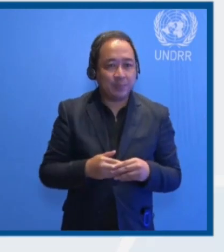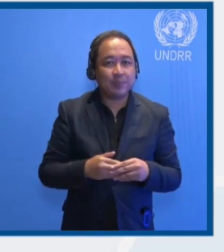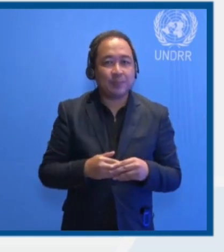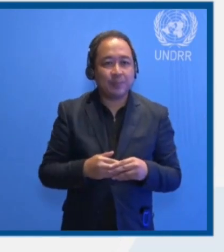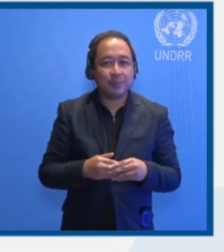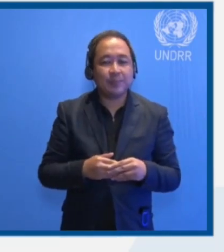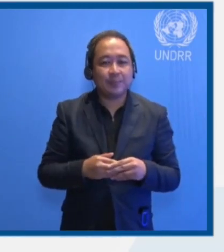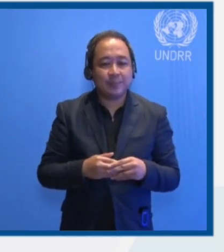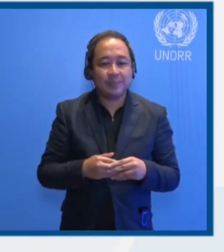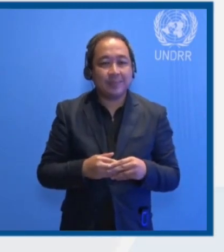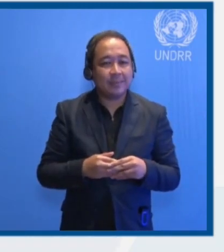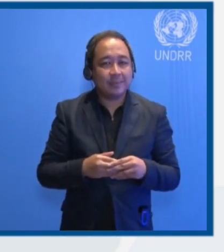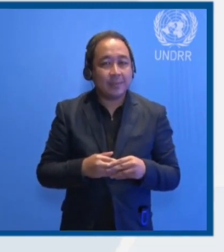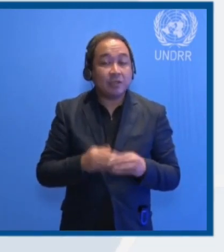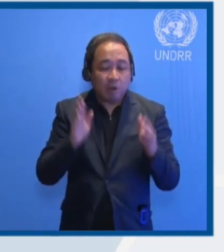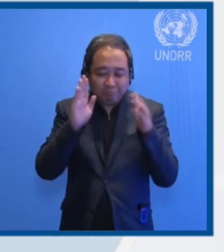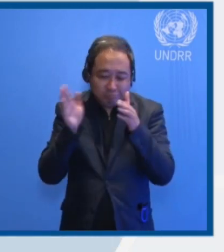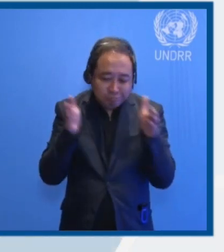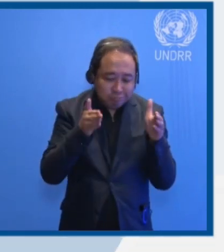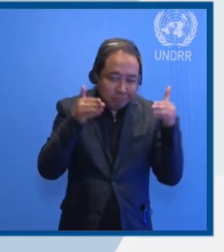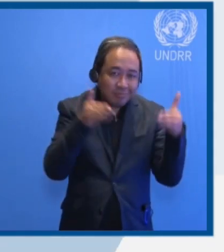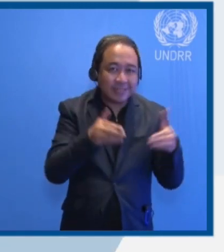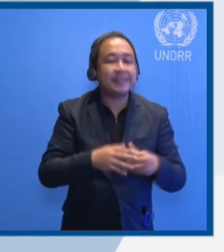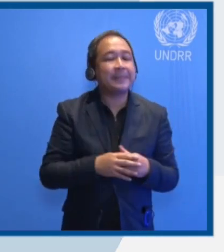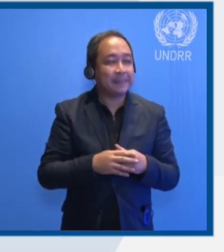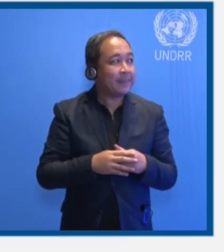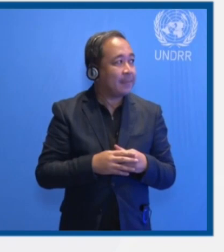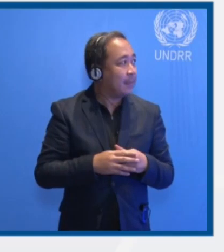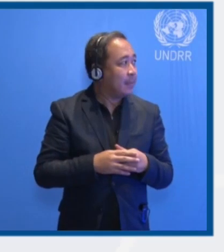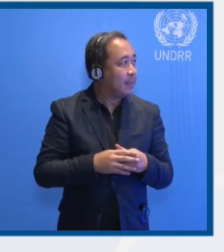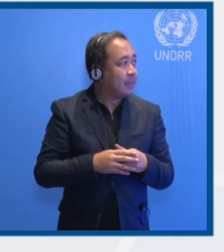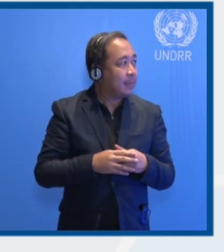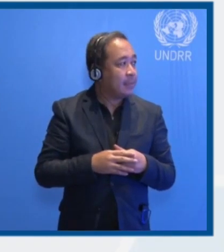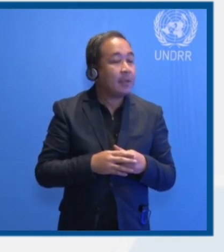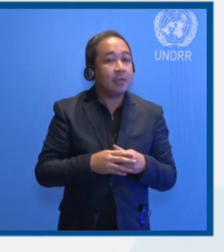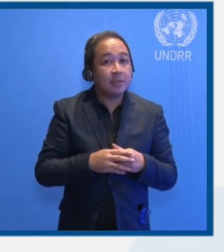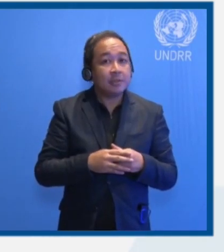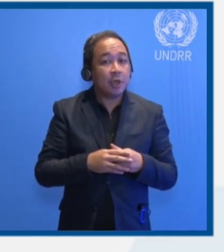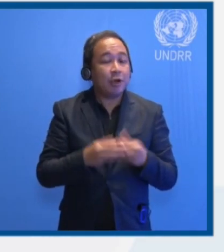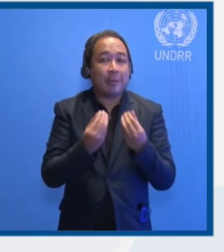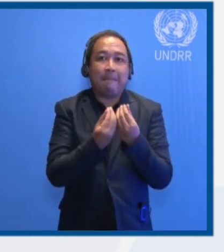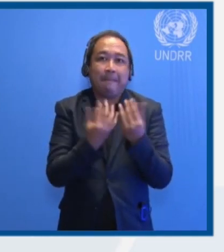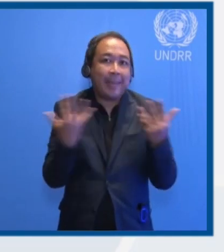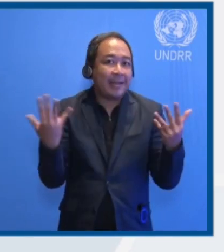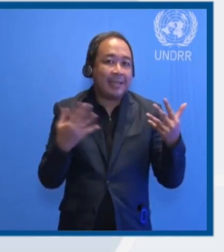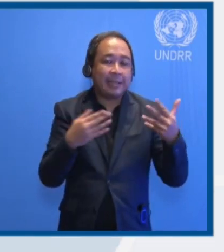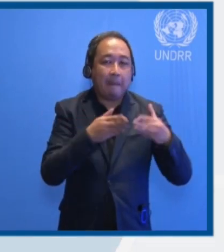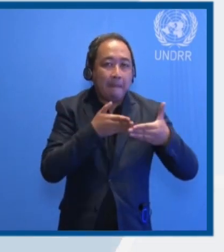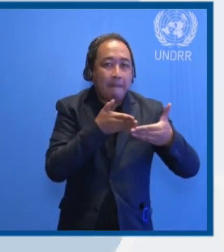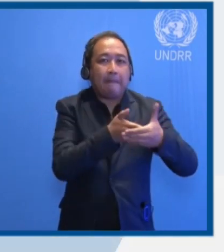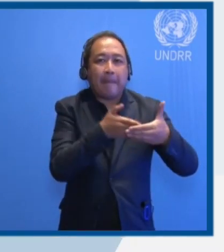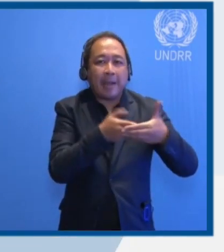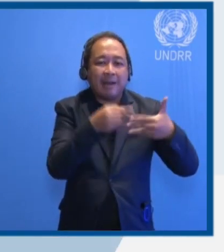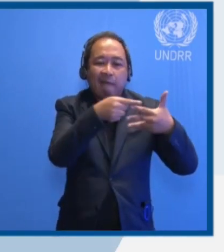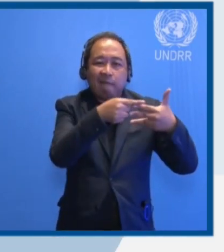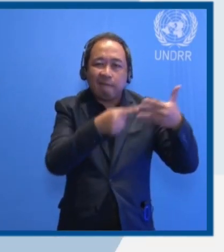As you can see, there are so many barriers, ranging from credibility. I think you kept hearing about credibility, which is